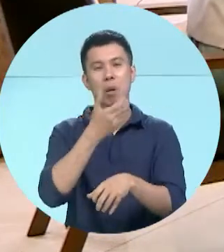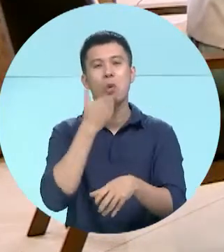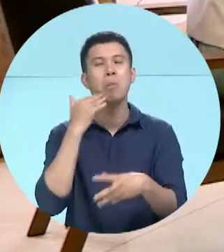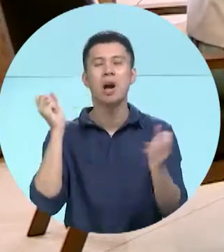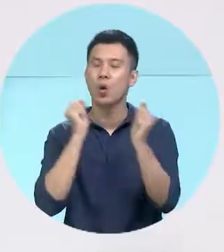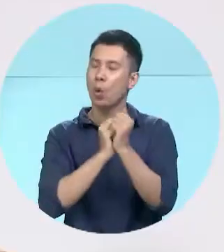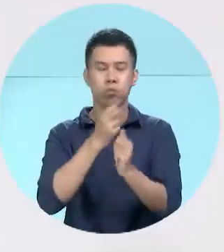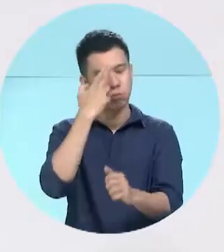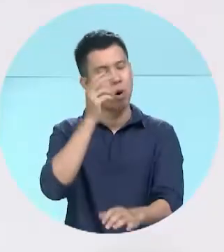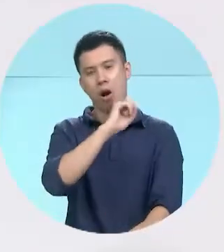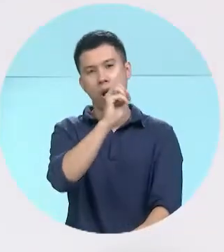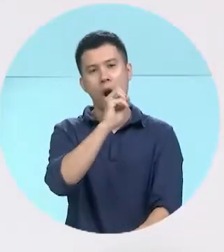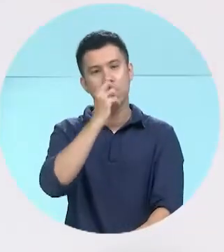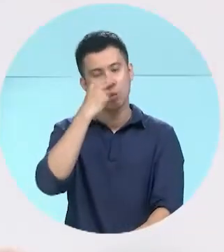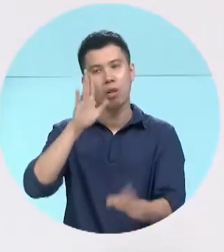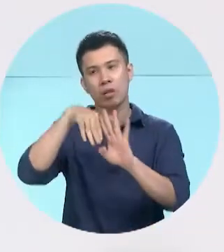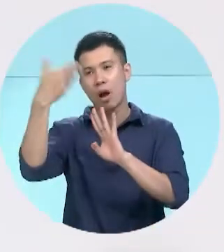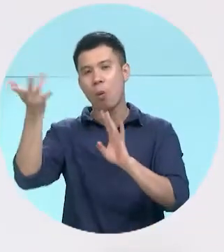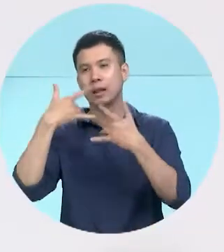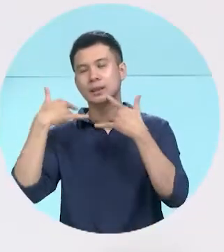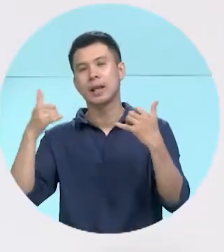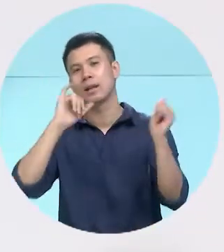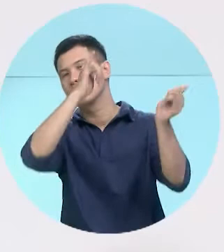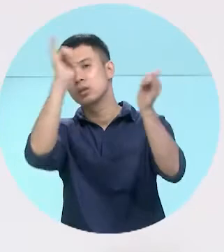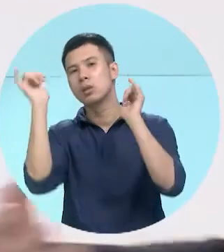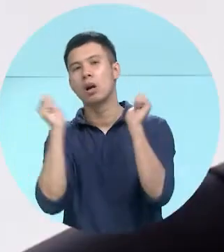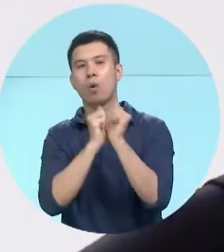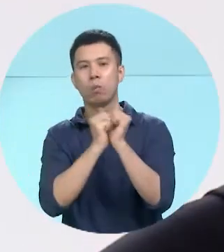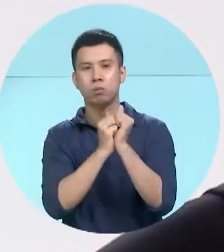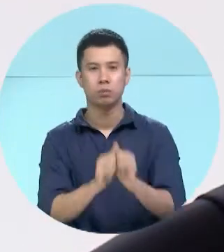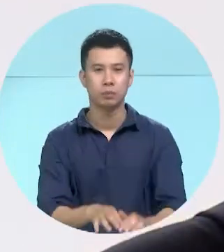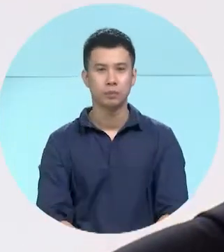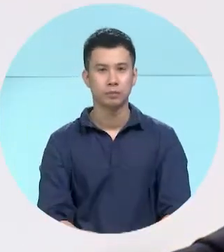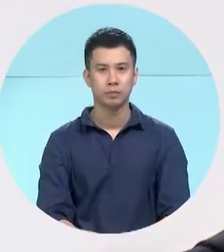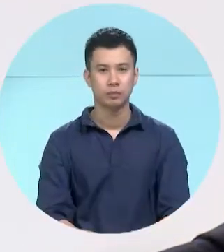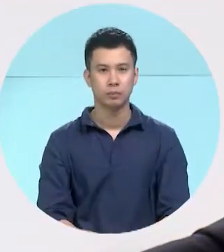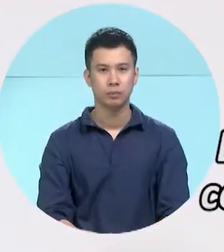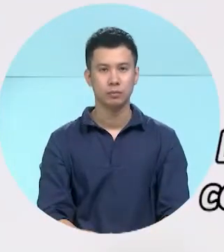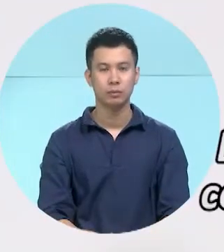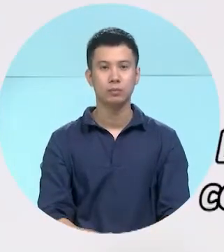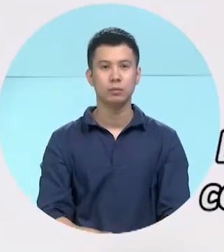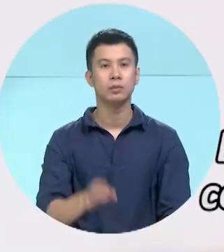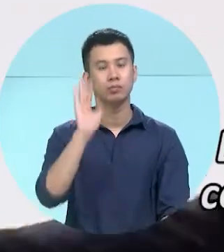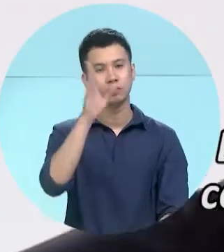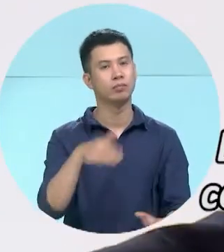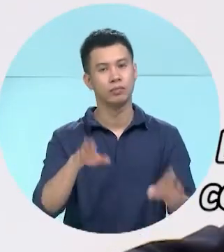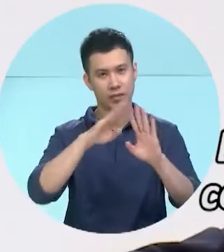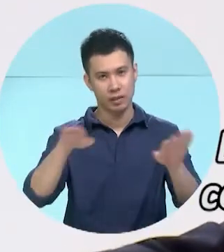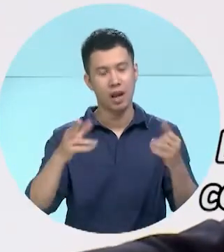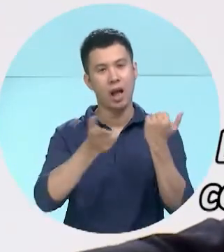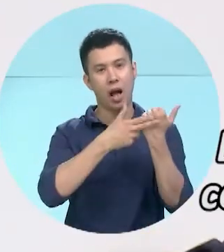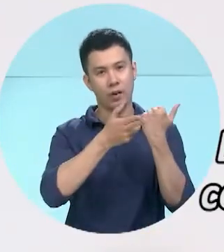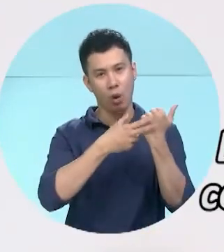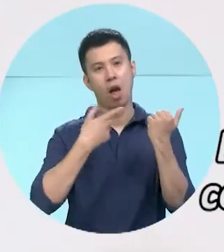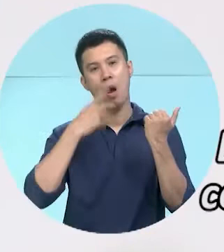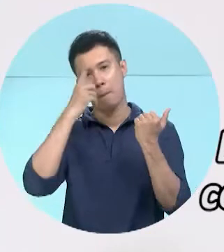interesting things. Yeah. That 23-year-old does not want to be with their parent. They want to be with other young people. So maybe young people in